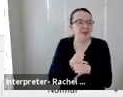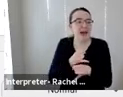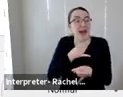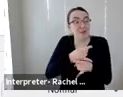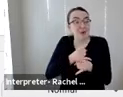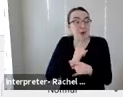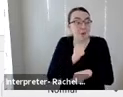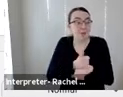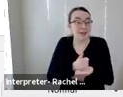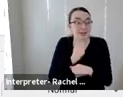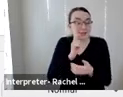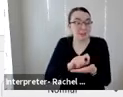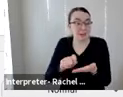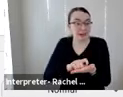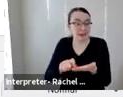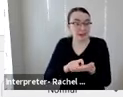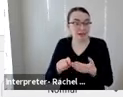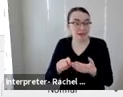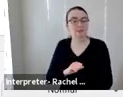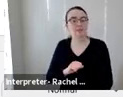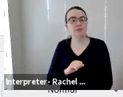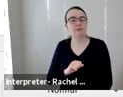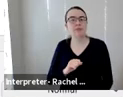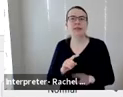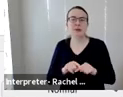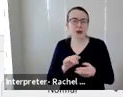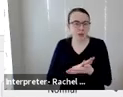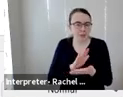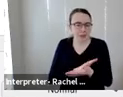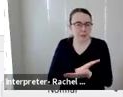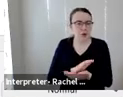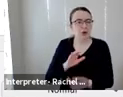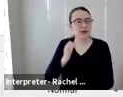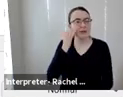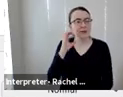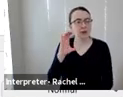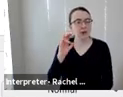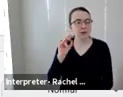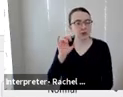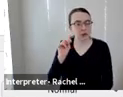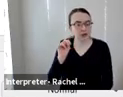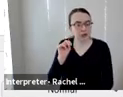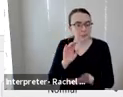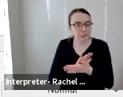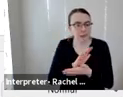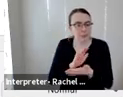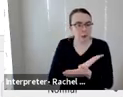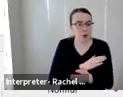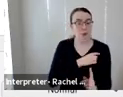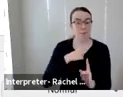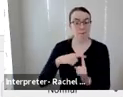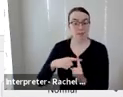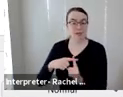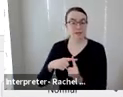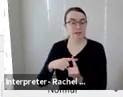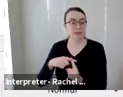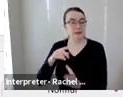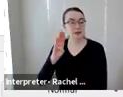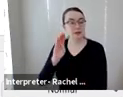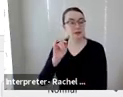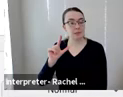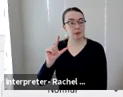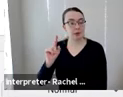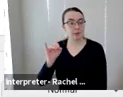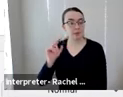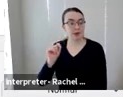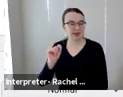the toned Canson paper or construction paper, combined with the ballpoint,